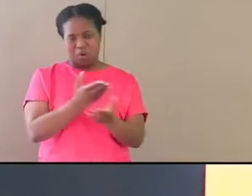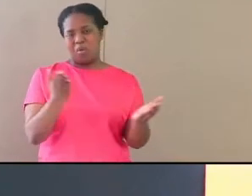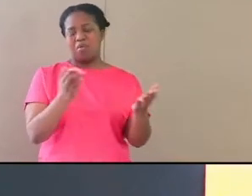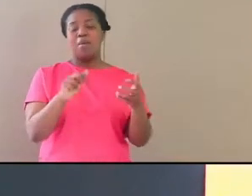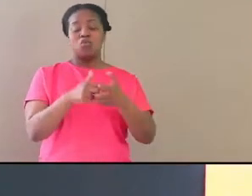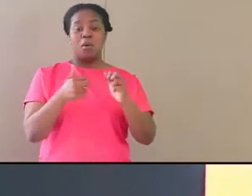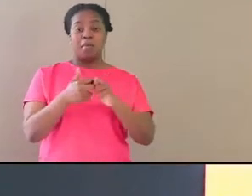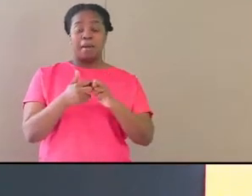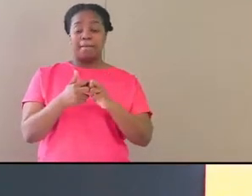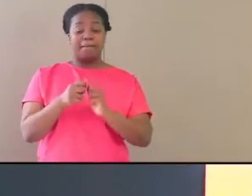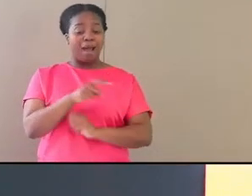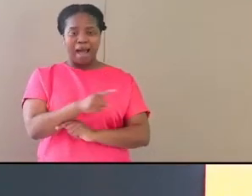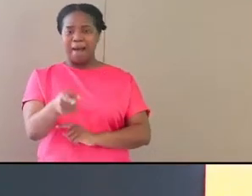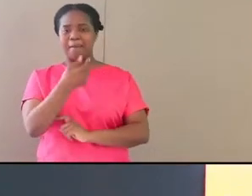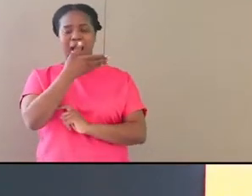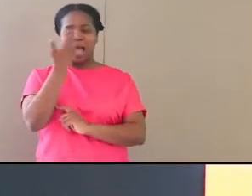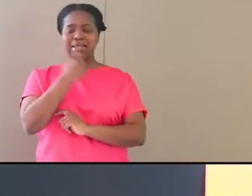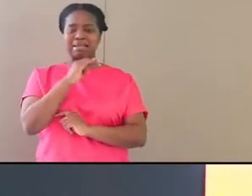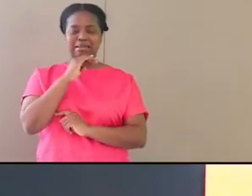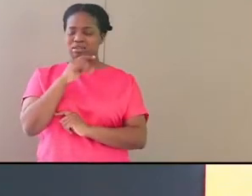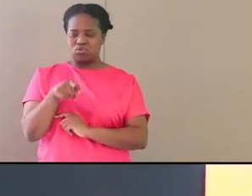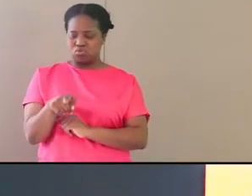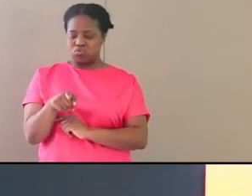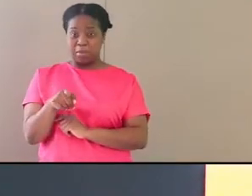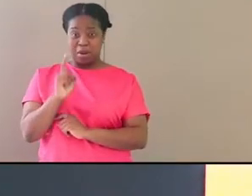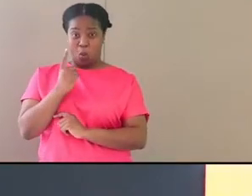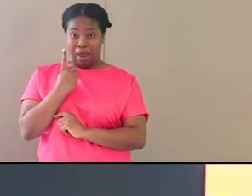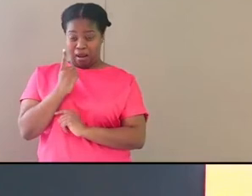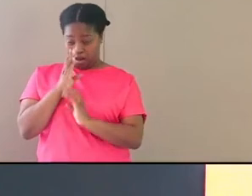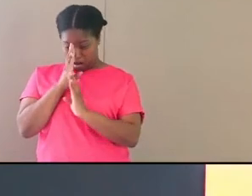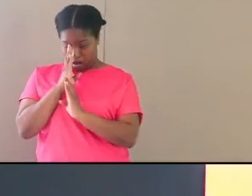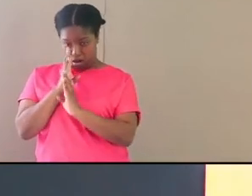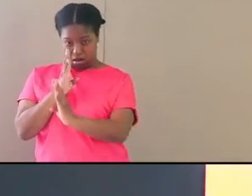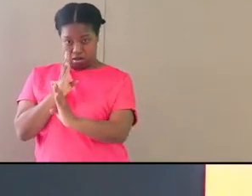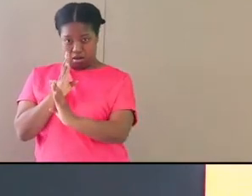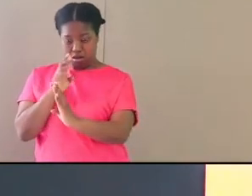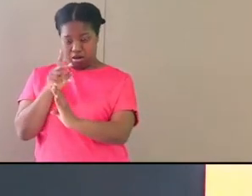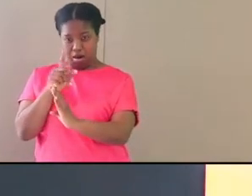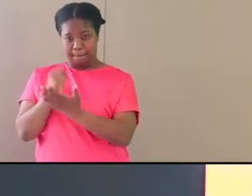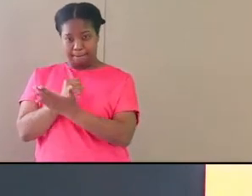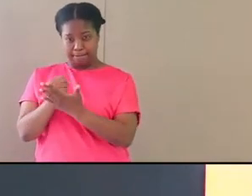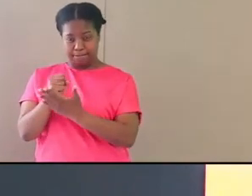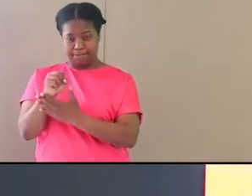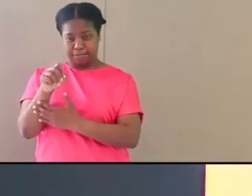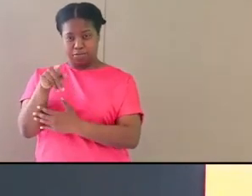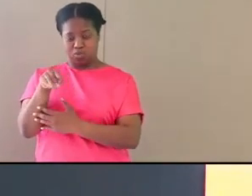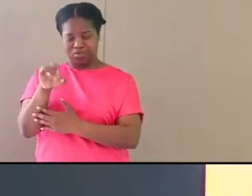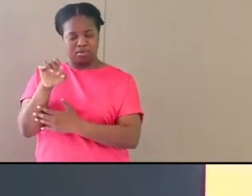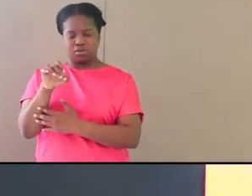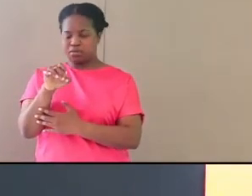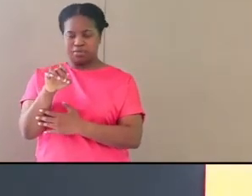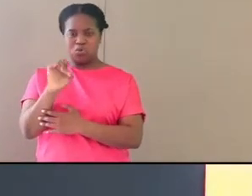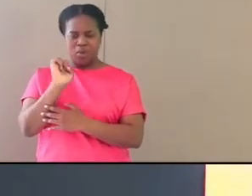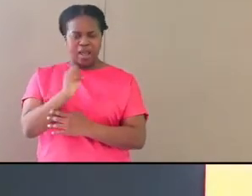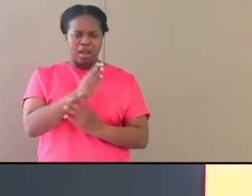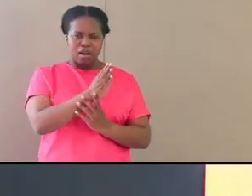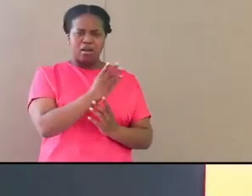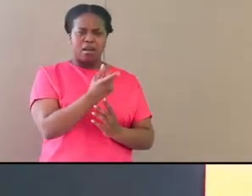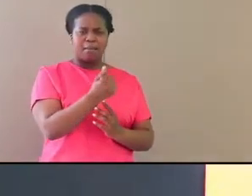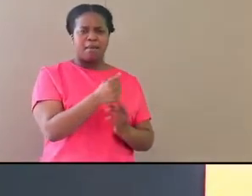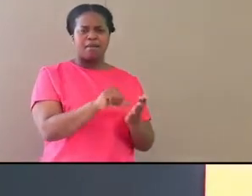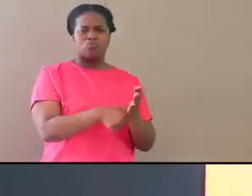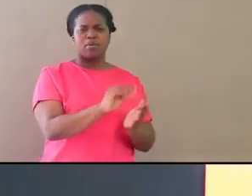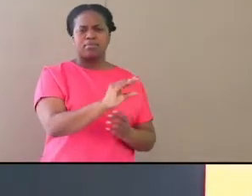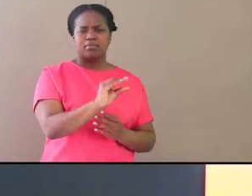tell them what the choices are and they will make the right choice for themselves. Ensuring that people with disabilities, both adults and